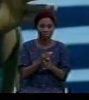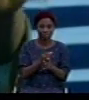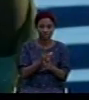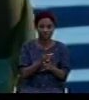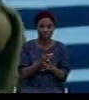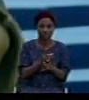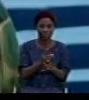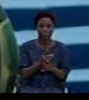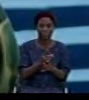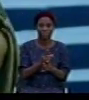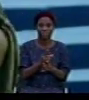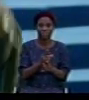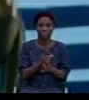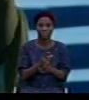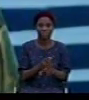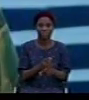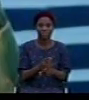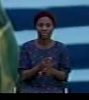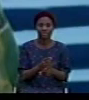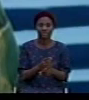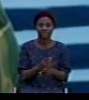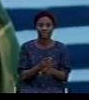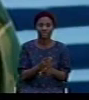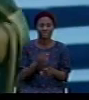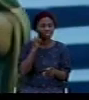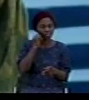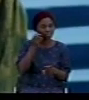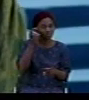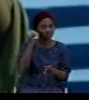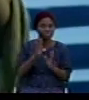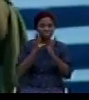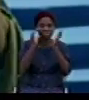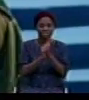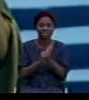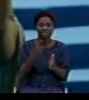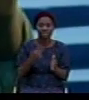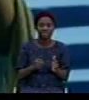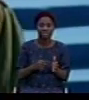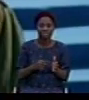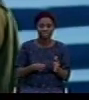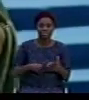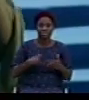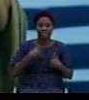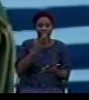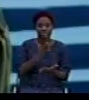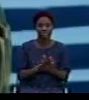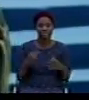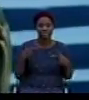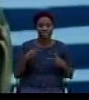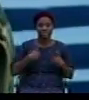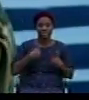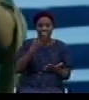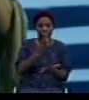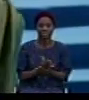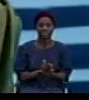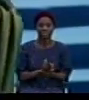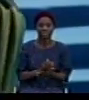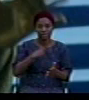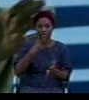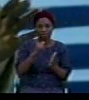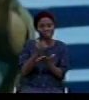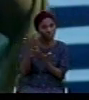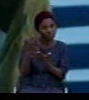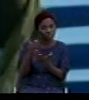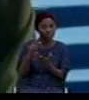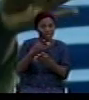shouting, the stomach has gone, the stomach has gone. And I told her, just wait, let the man of God finish the prayer. And after the